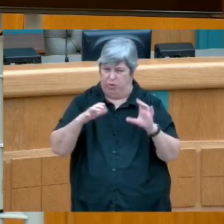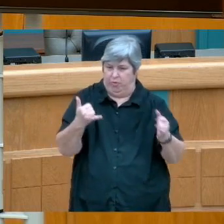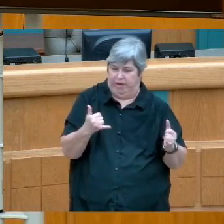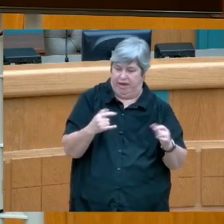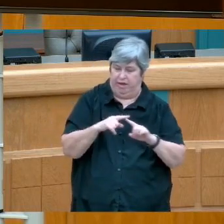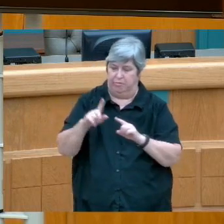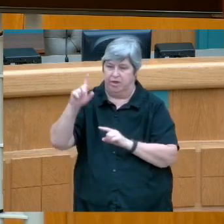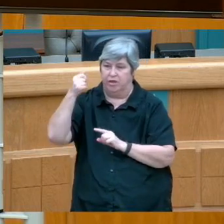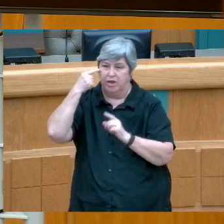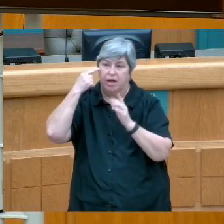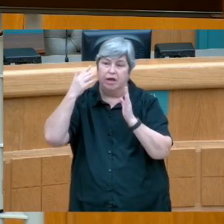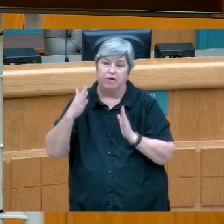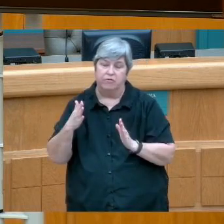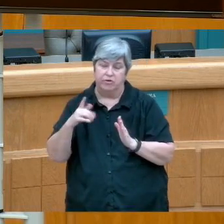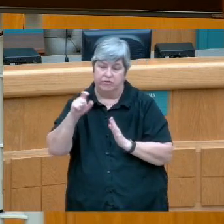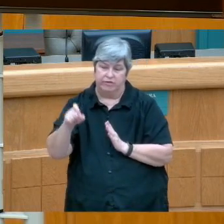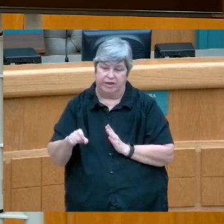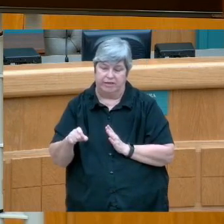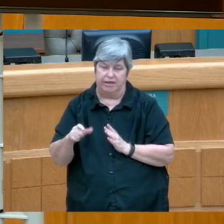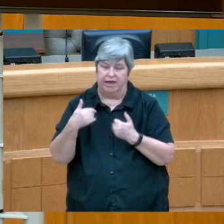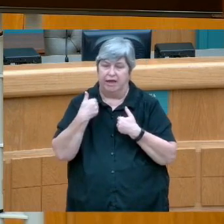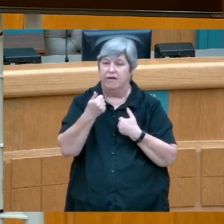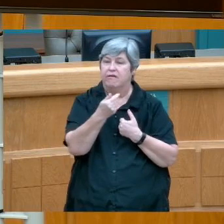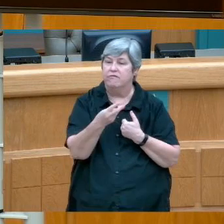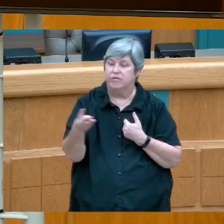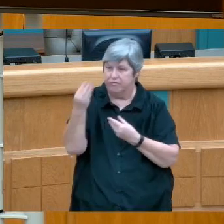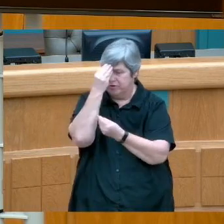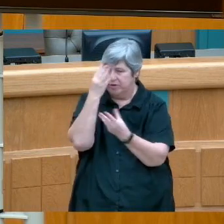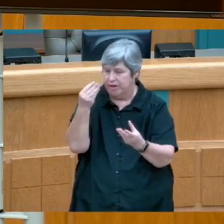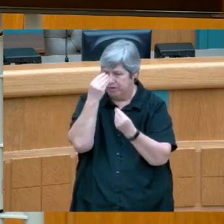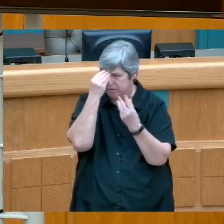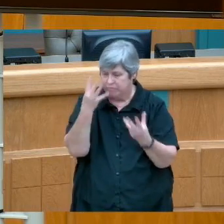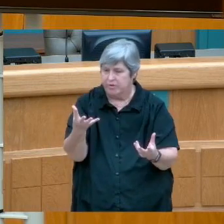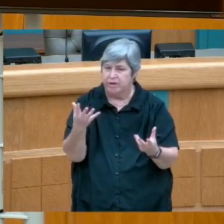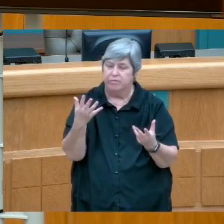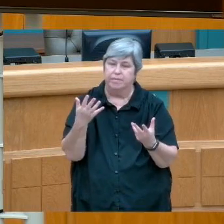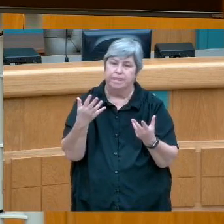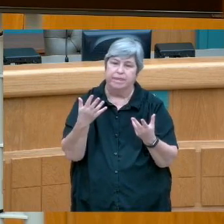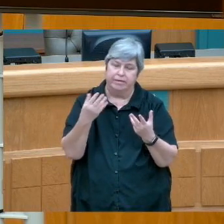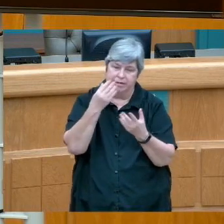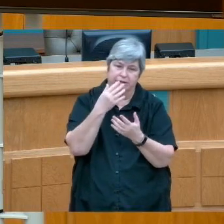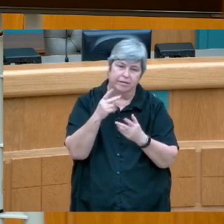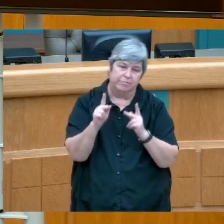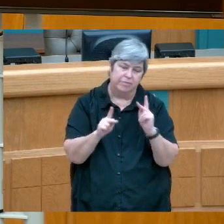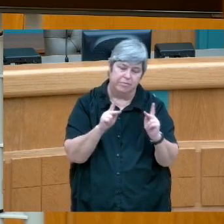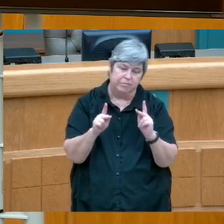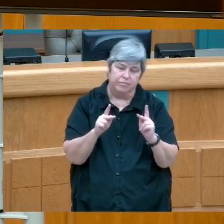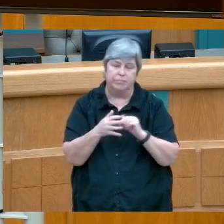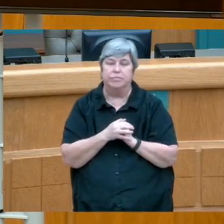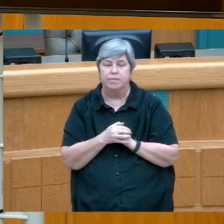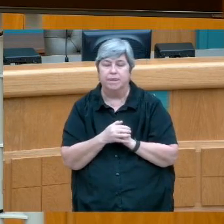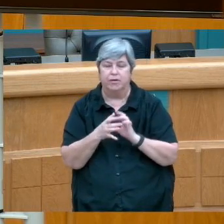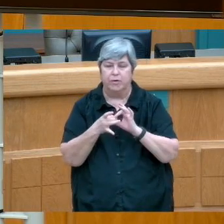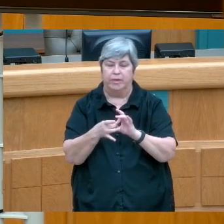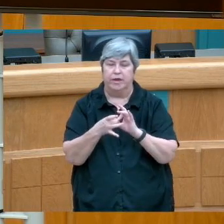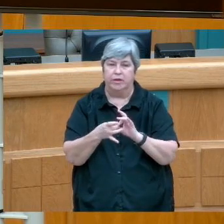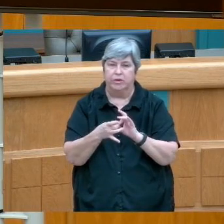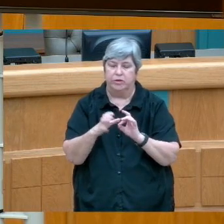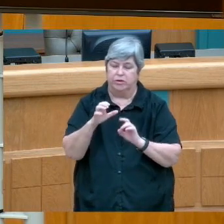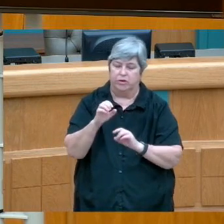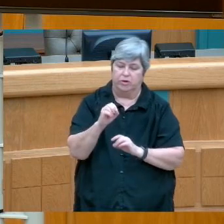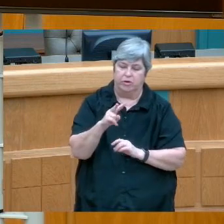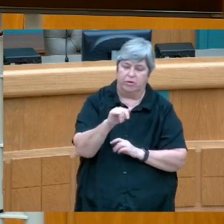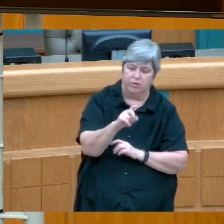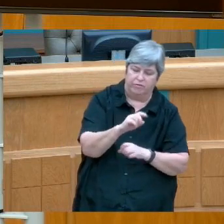but the governor has had several press briefings to help inform the community on matters of COVID,